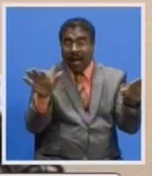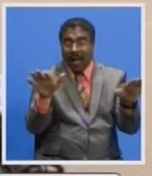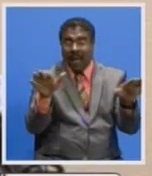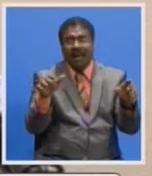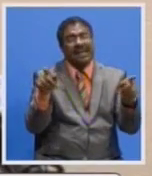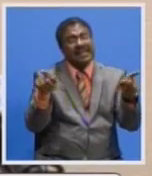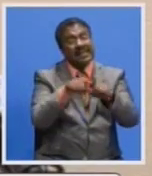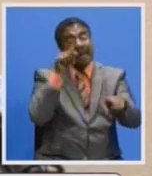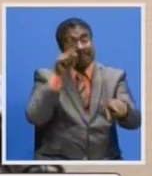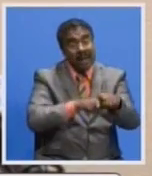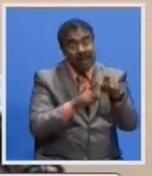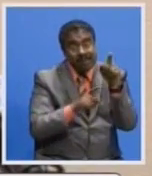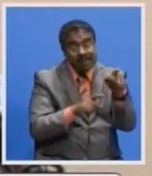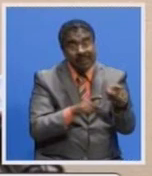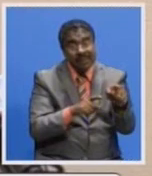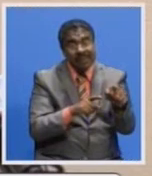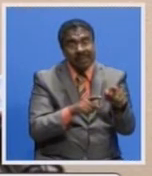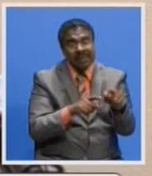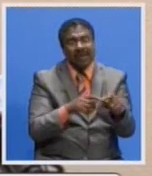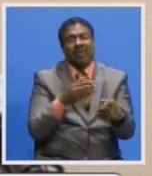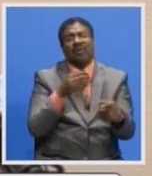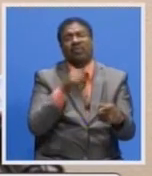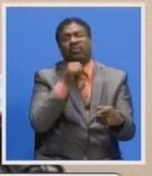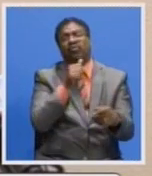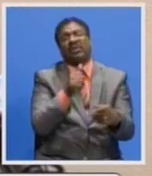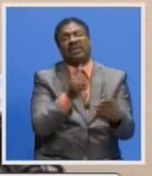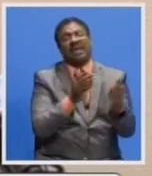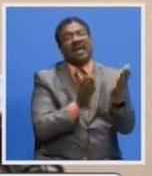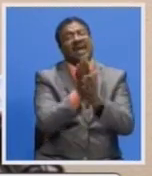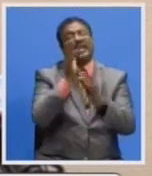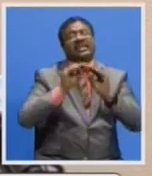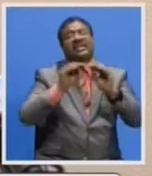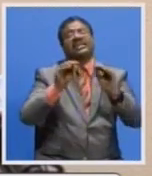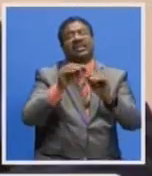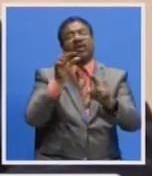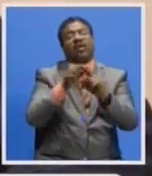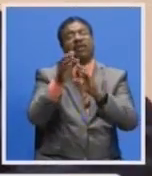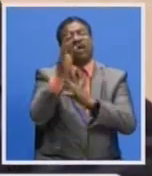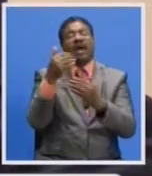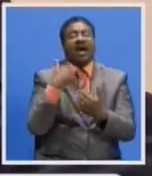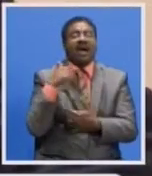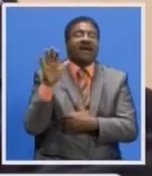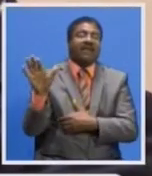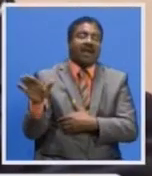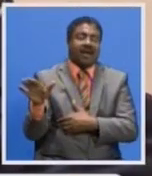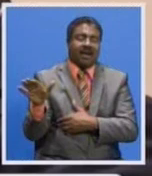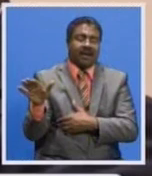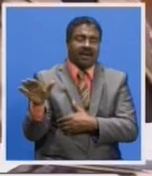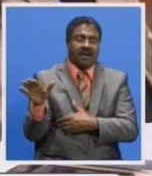increase in liberal teaching of the Word of God and in